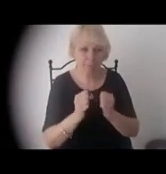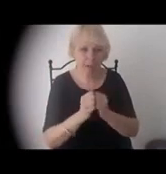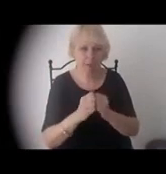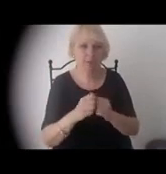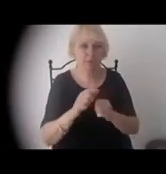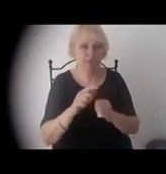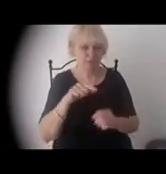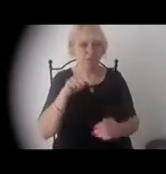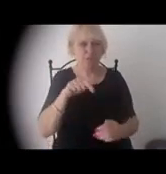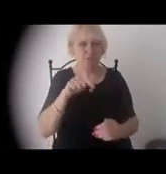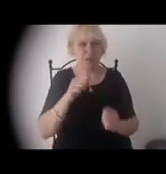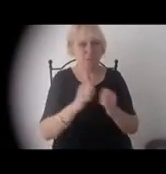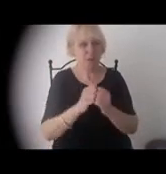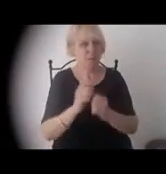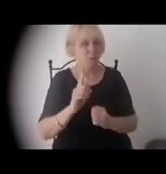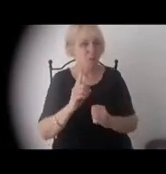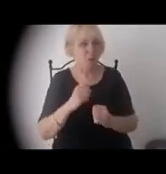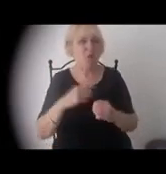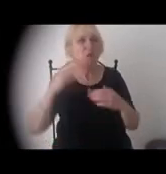support